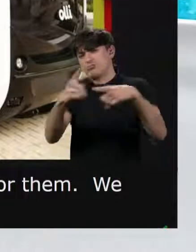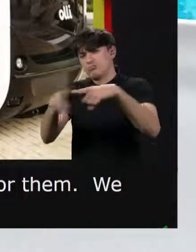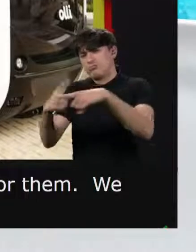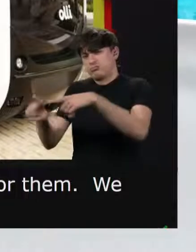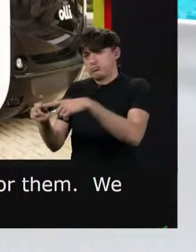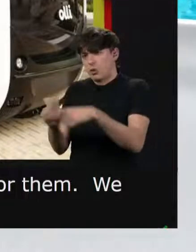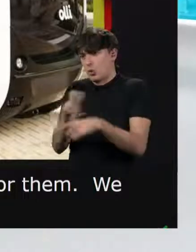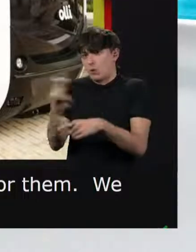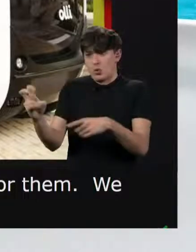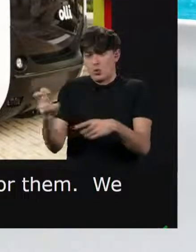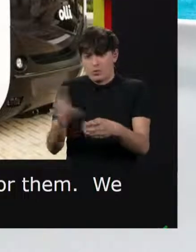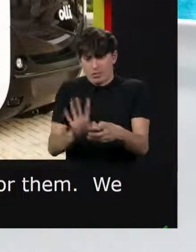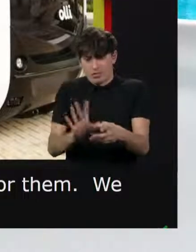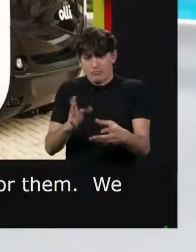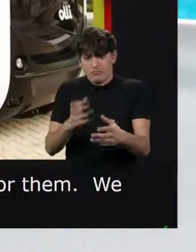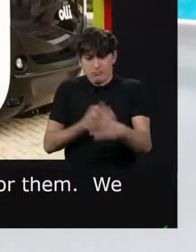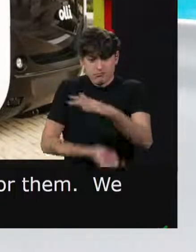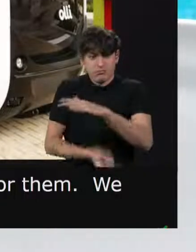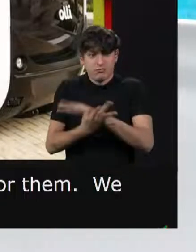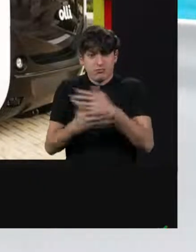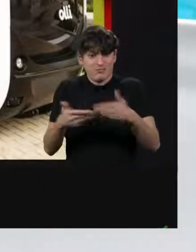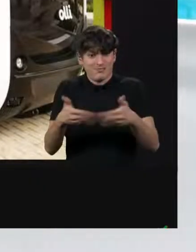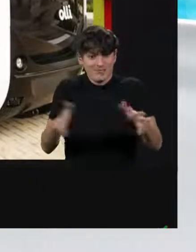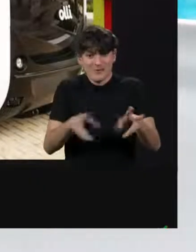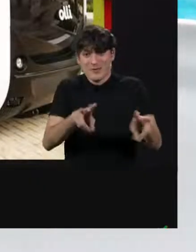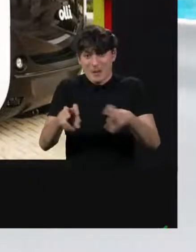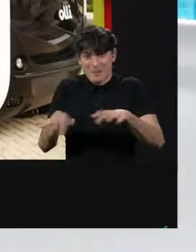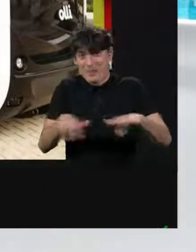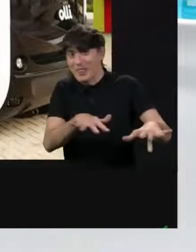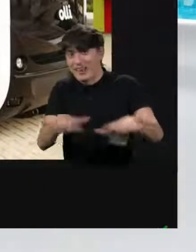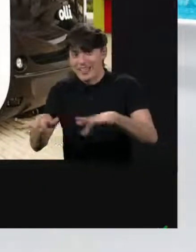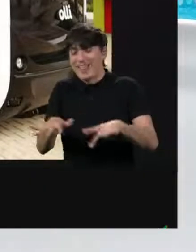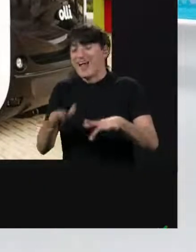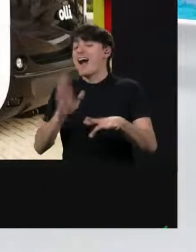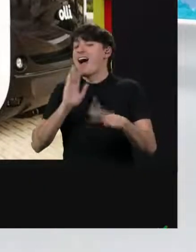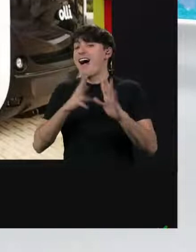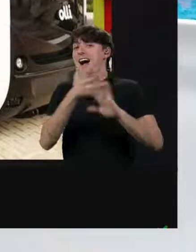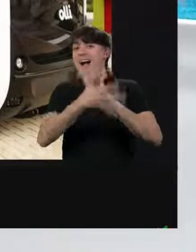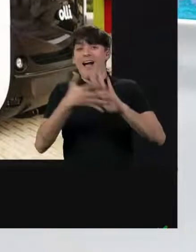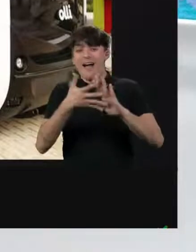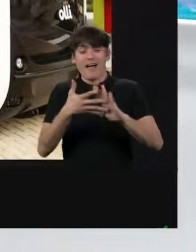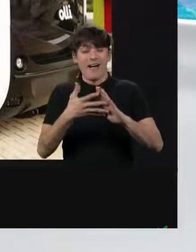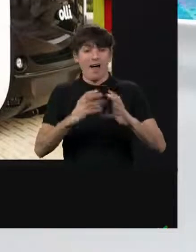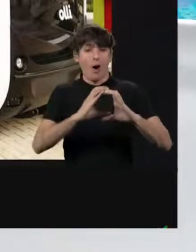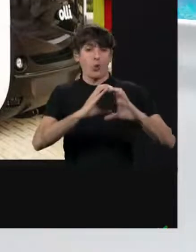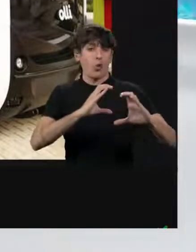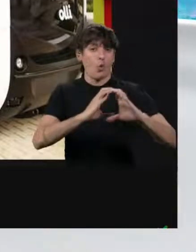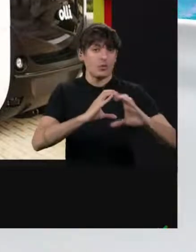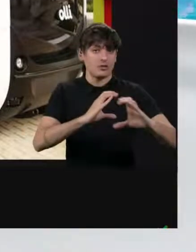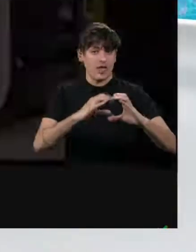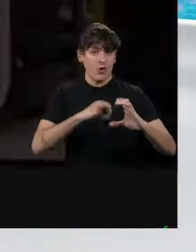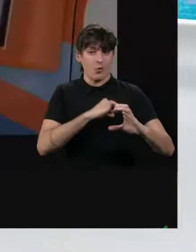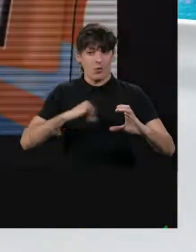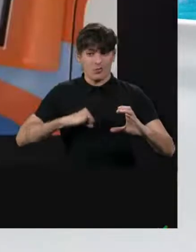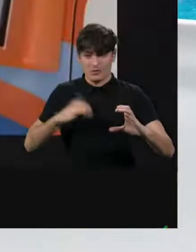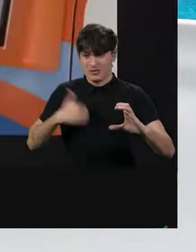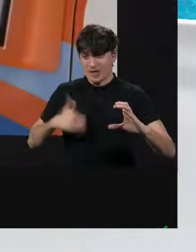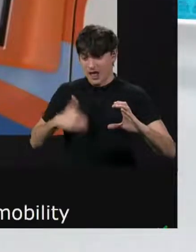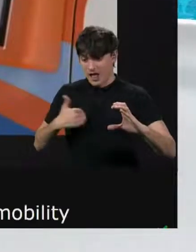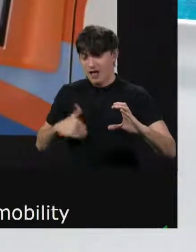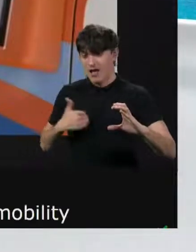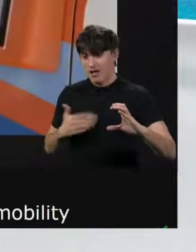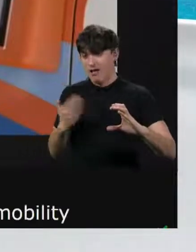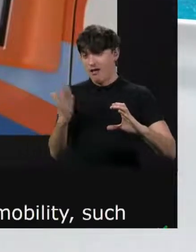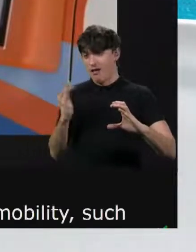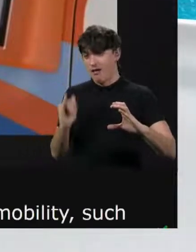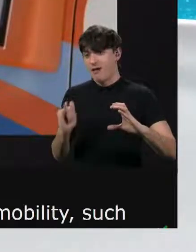the future, we'll have many other actors in city mobility, such as autonomous